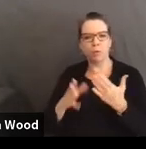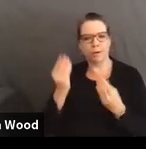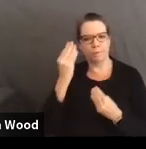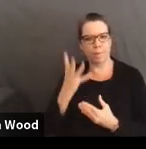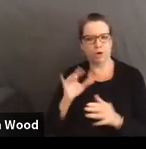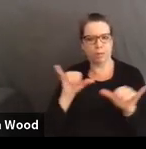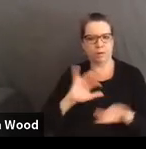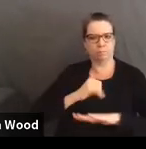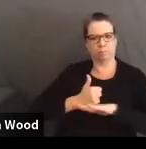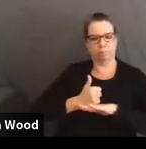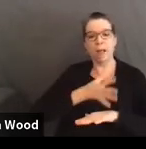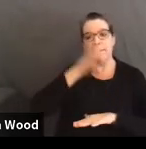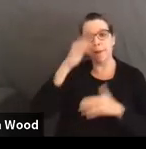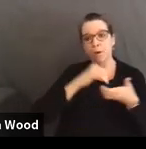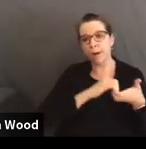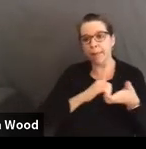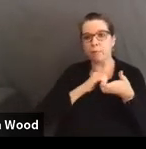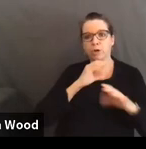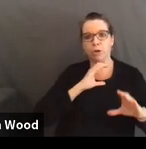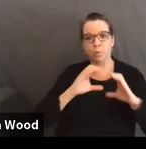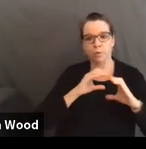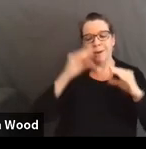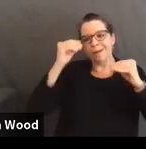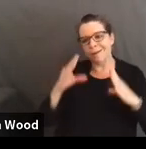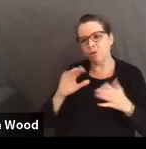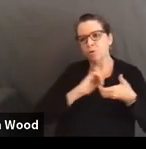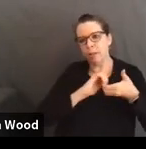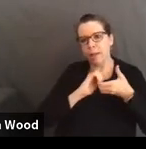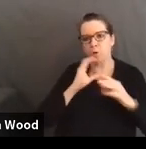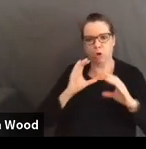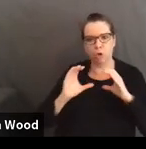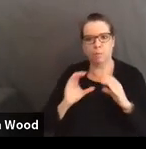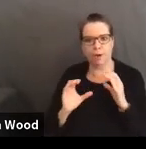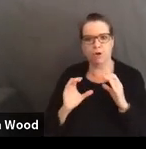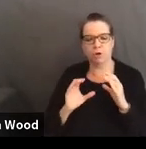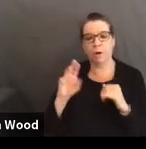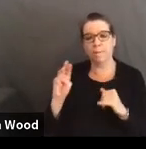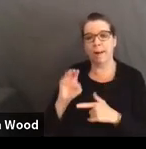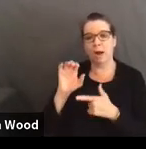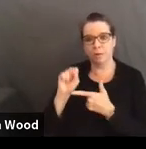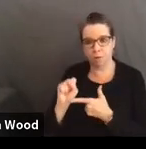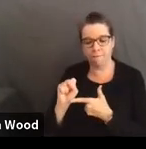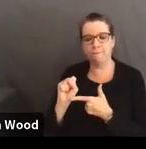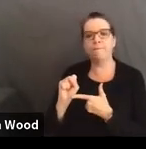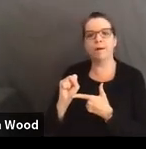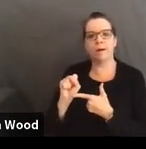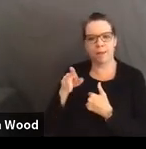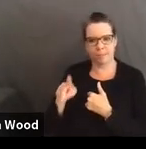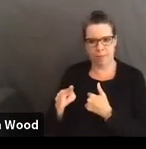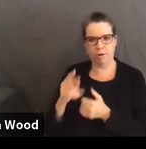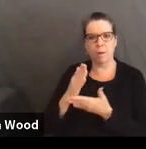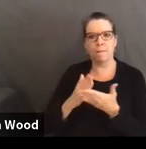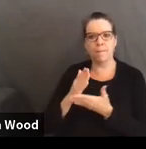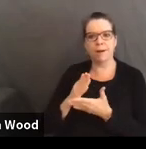that you have, parent collaboration, communication, teacher collaboration, and communication. So with Microsoft, it does have a plugin. It's kind of